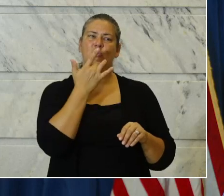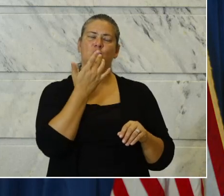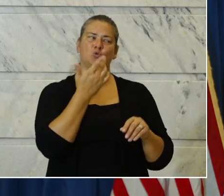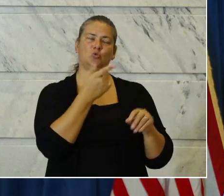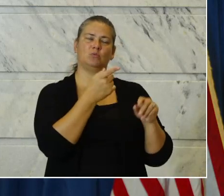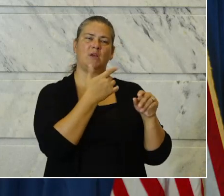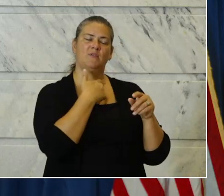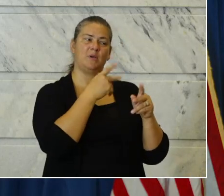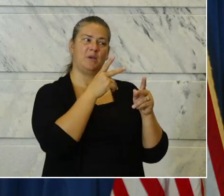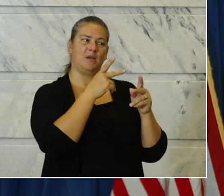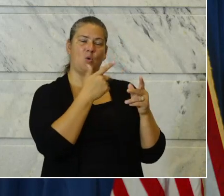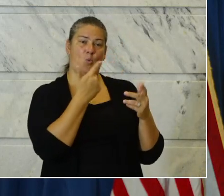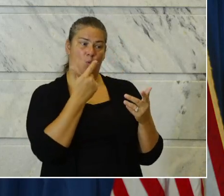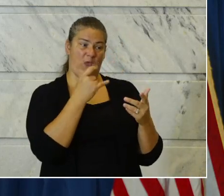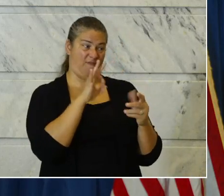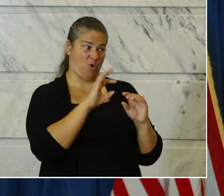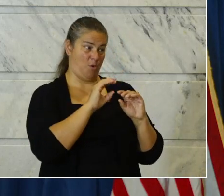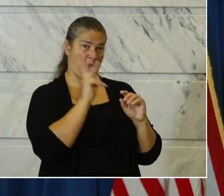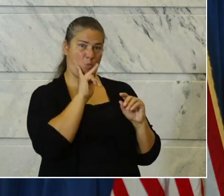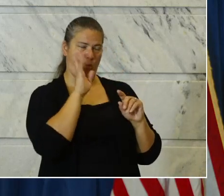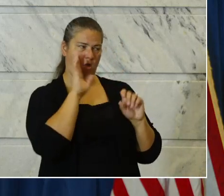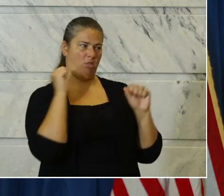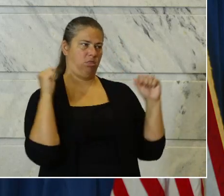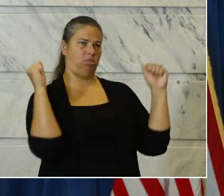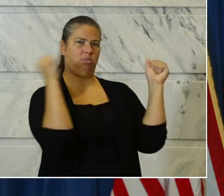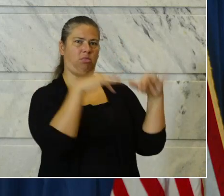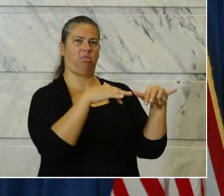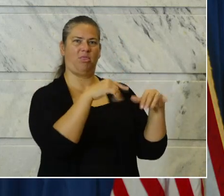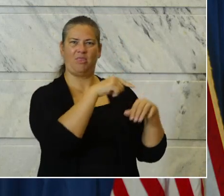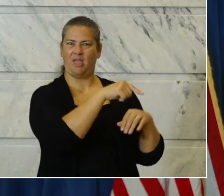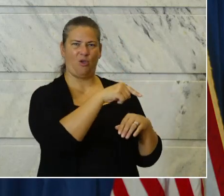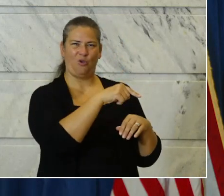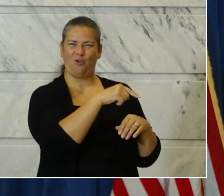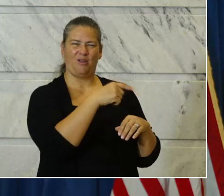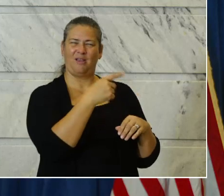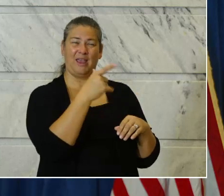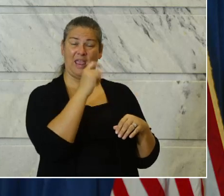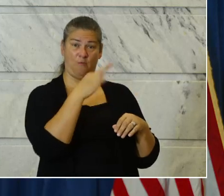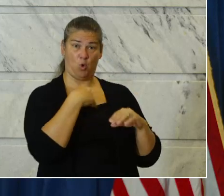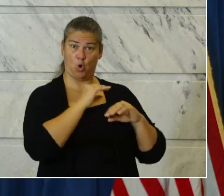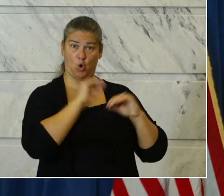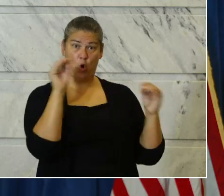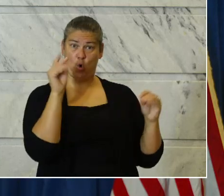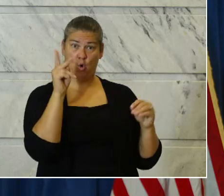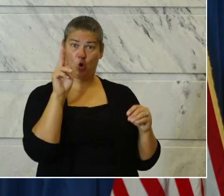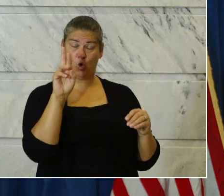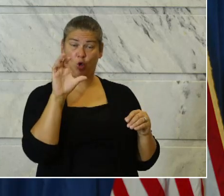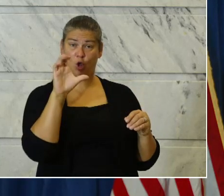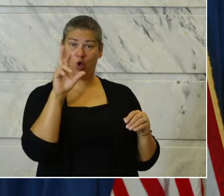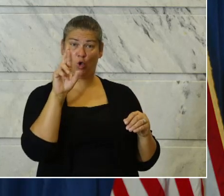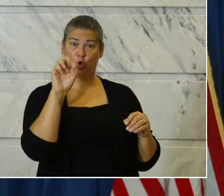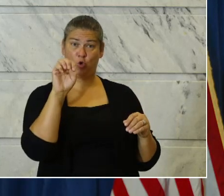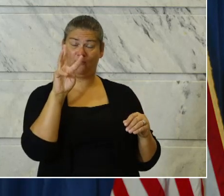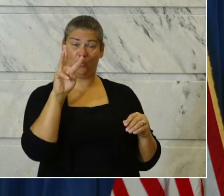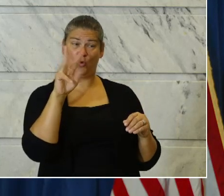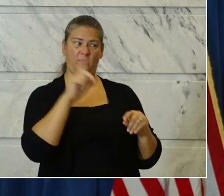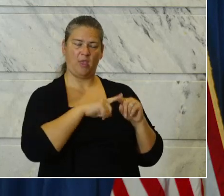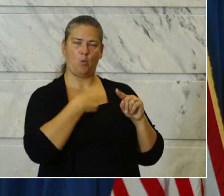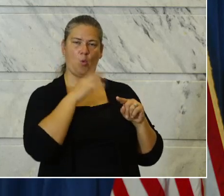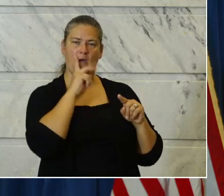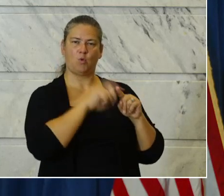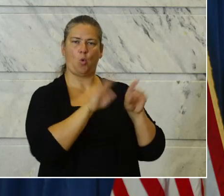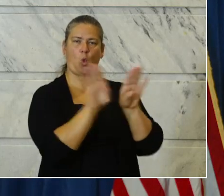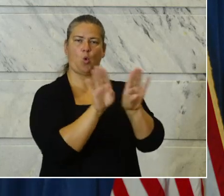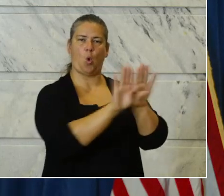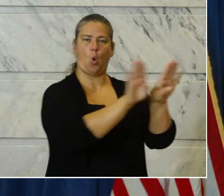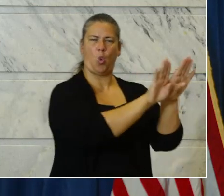If we did not have the curfew, then we would probably have to close them all, and that's what the White House continues to push. So